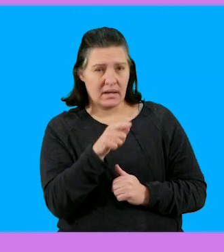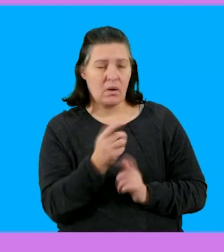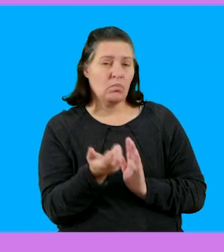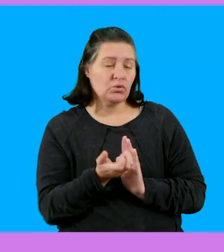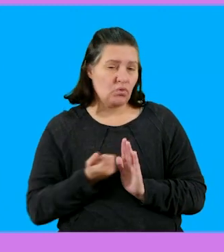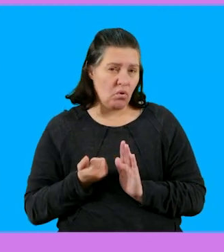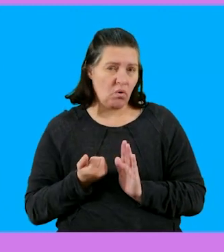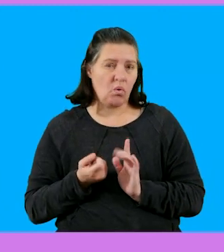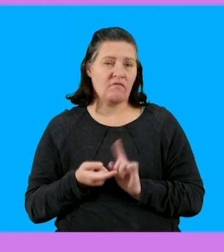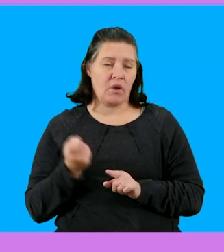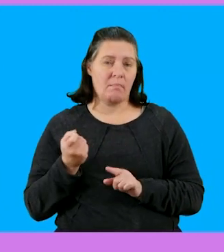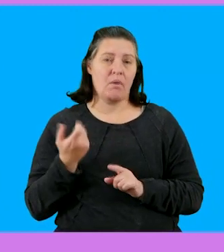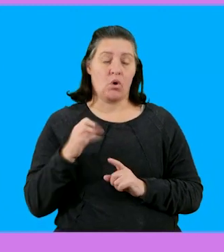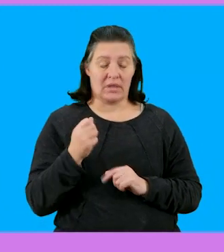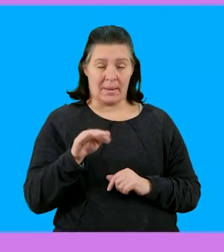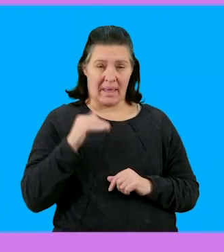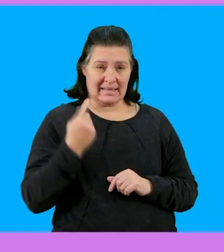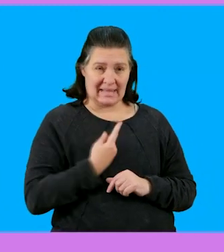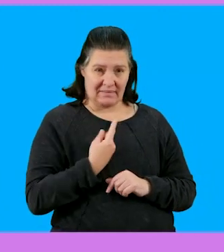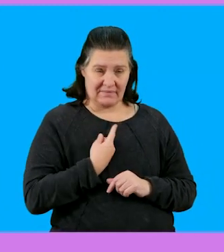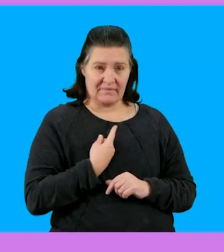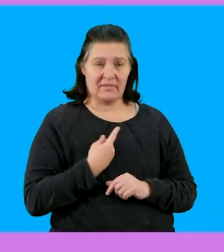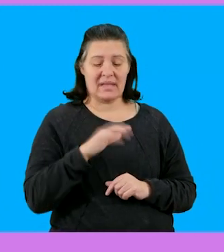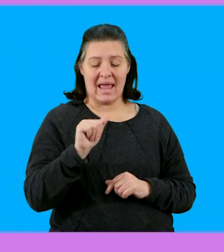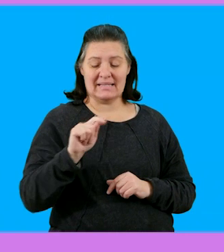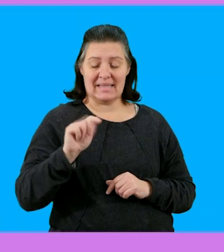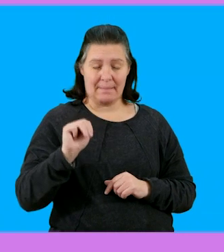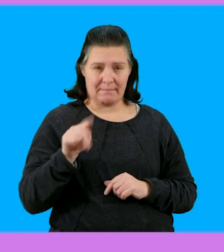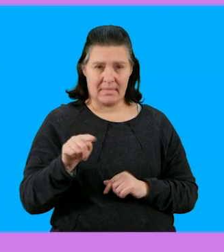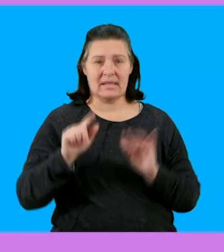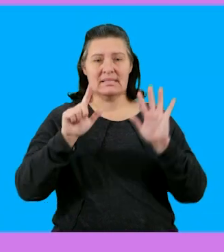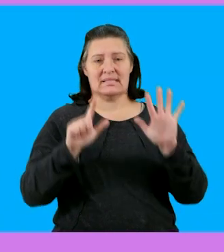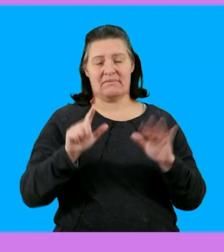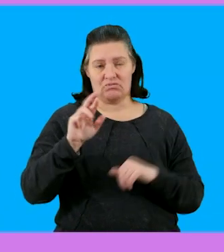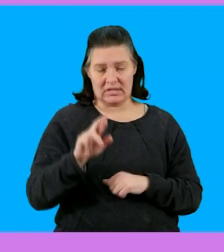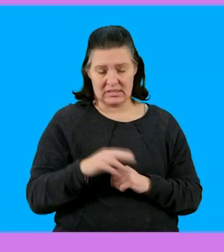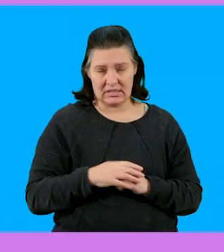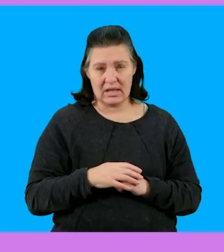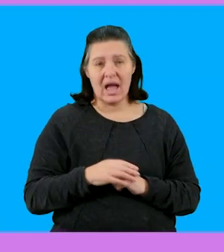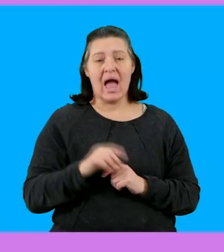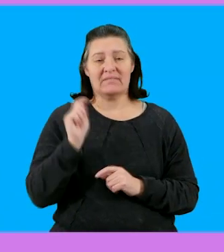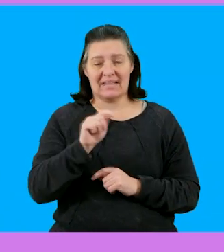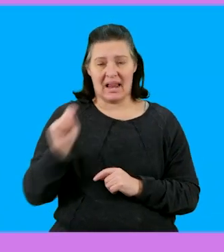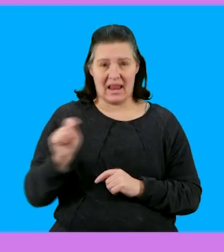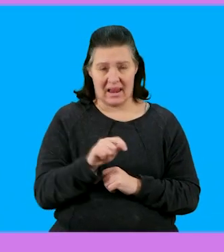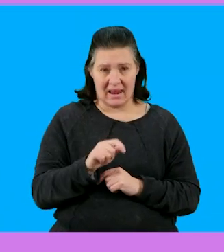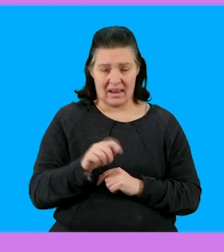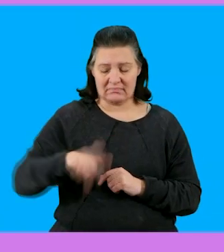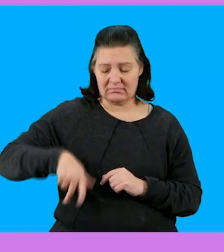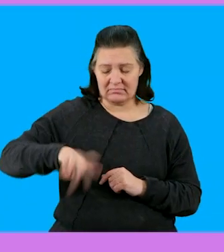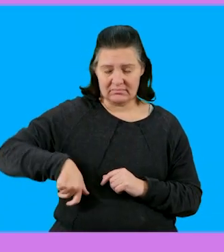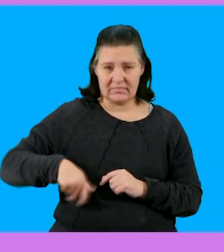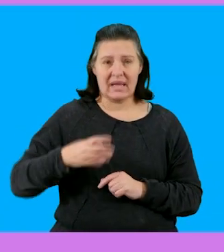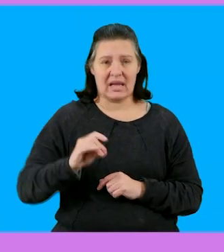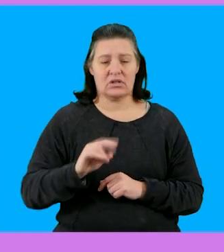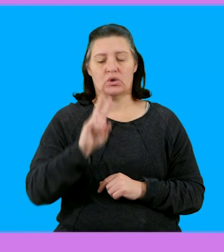you withdraw from a Golden Bank itself, right, it will be the ATM, that will be 7 Rand. Then at the till point,